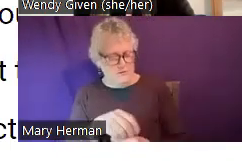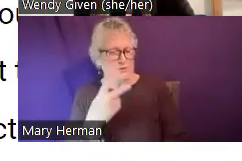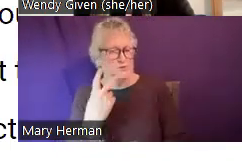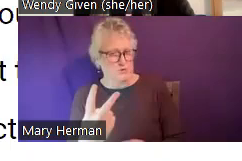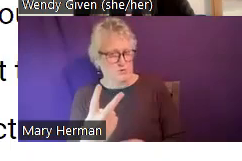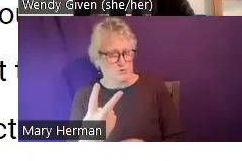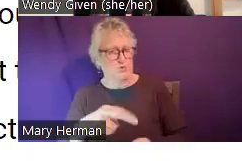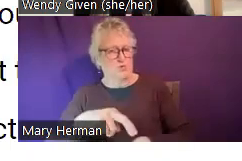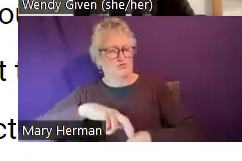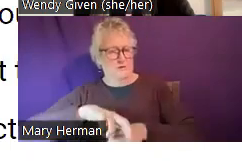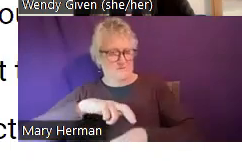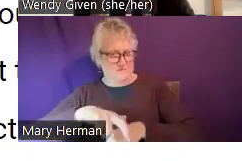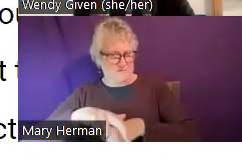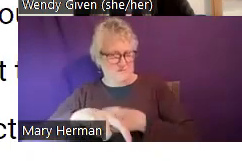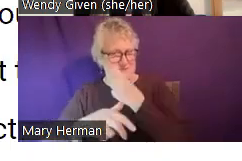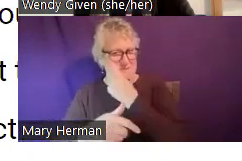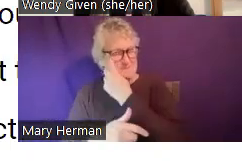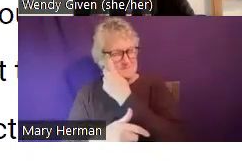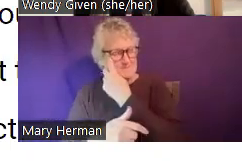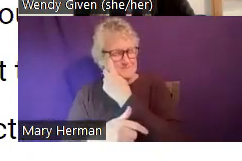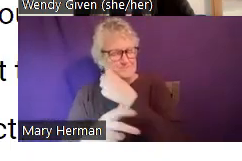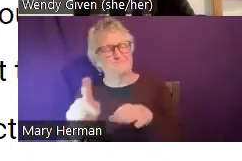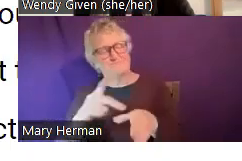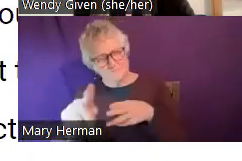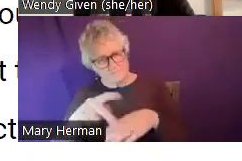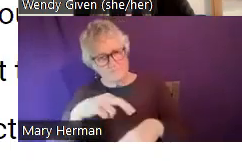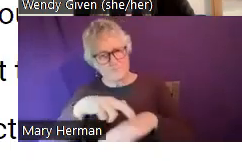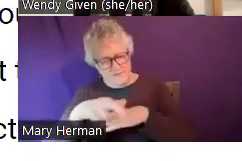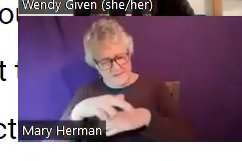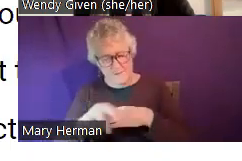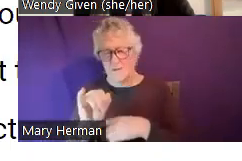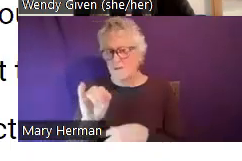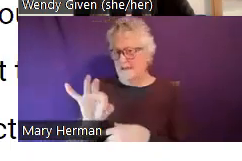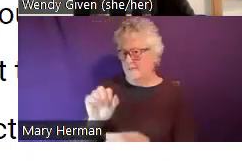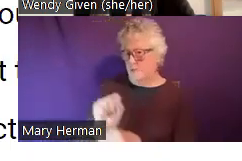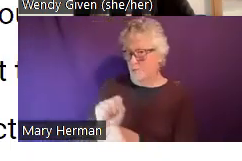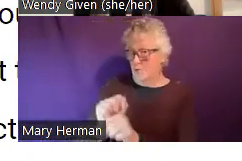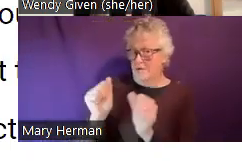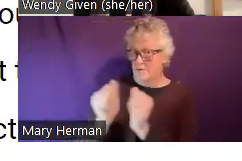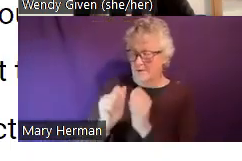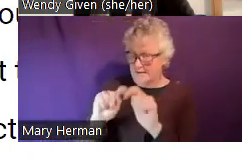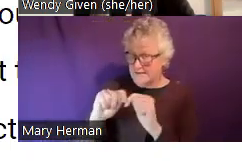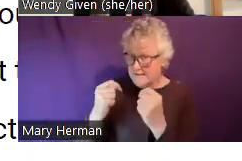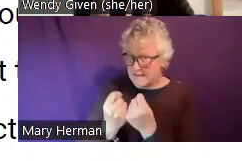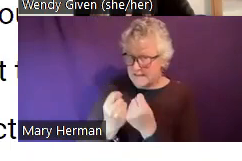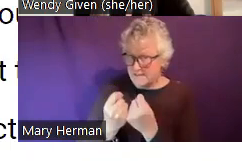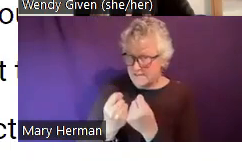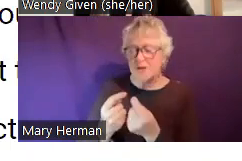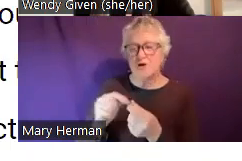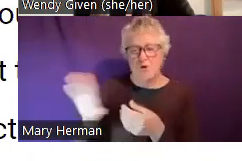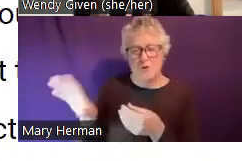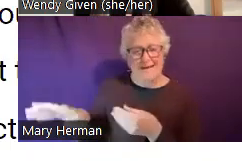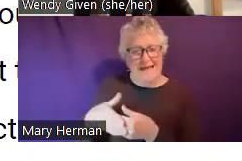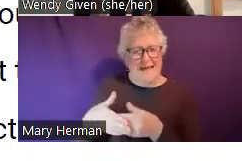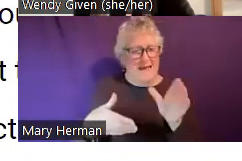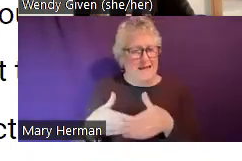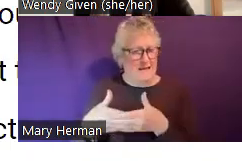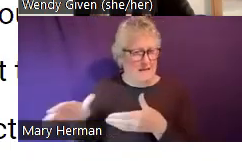And you can, of course, if you're working with the teams, you can add resumes for each of your team